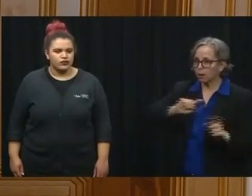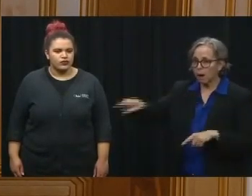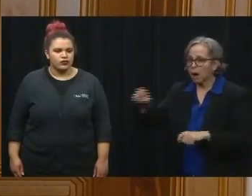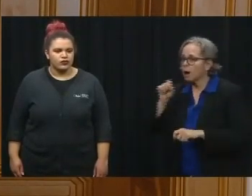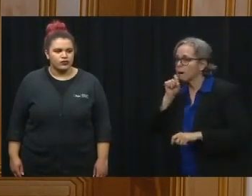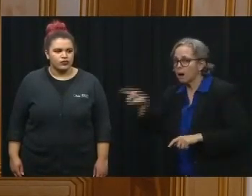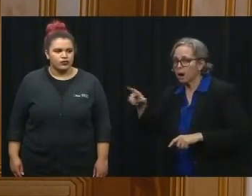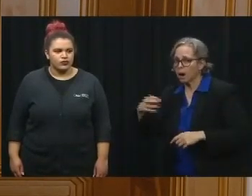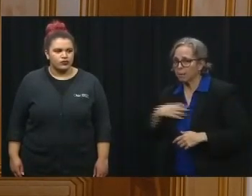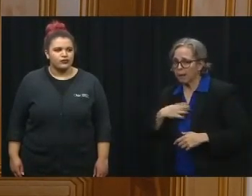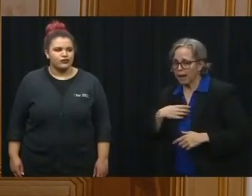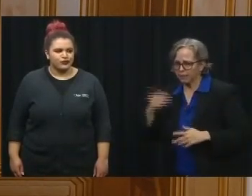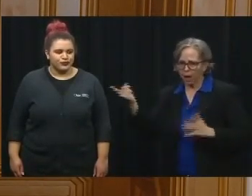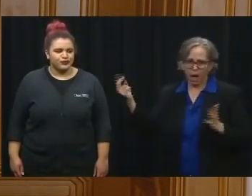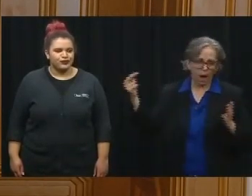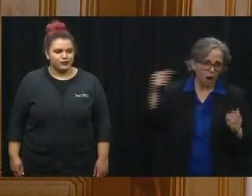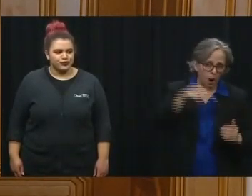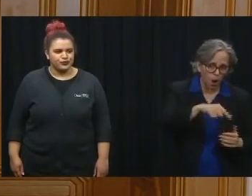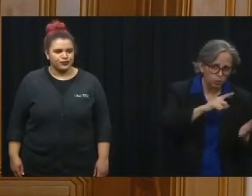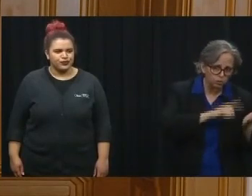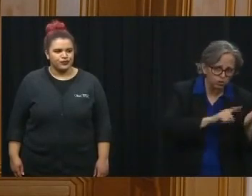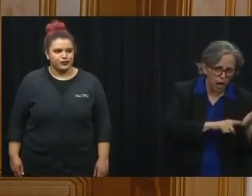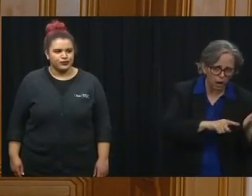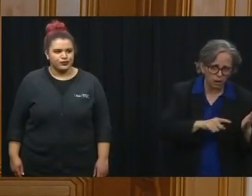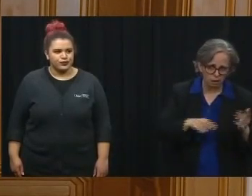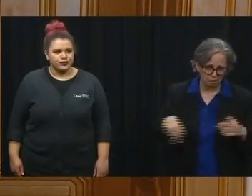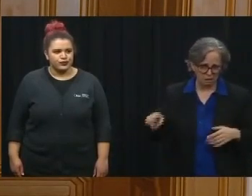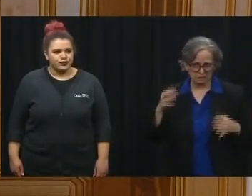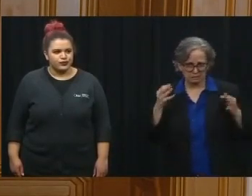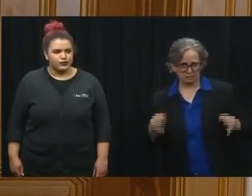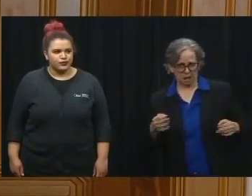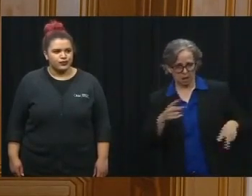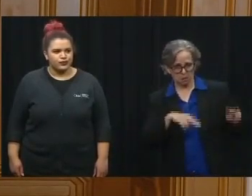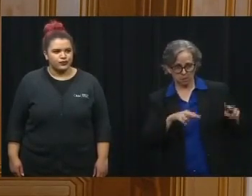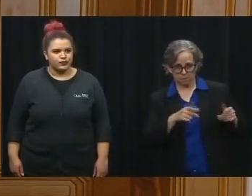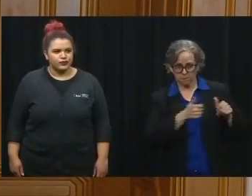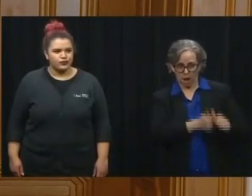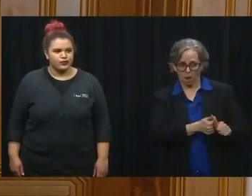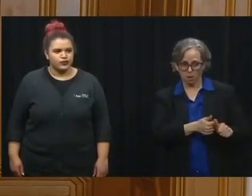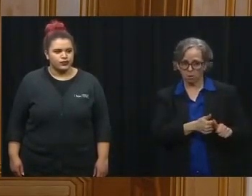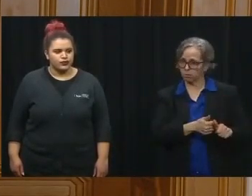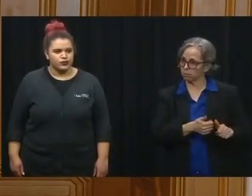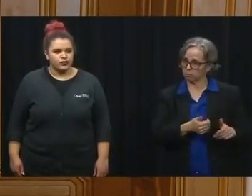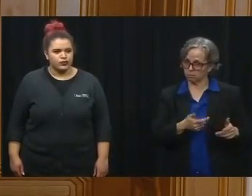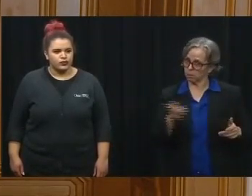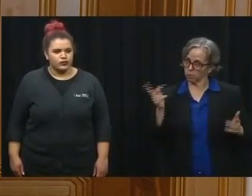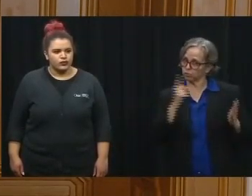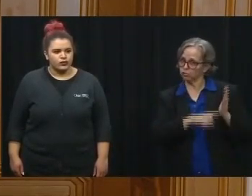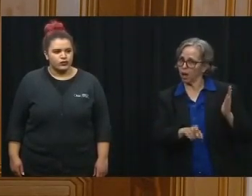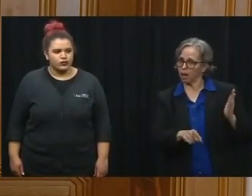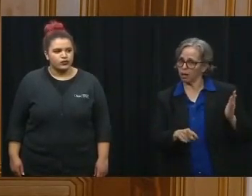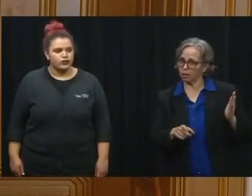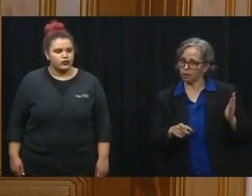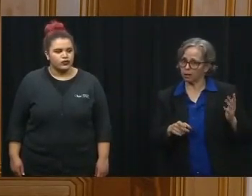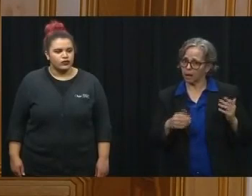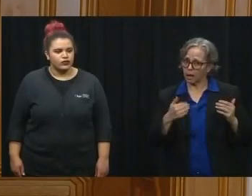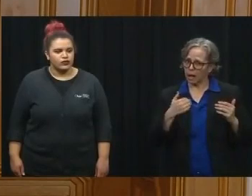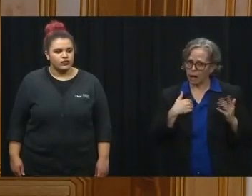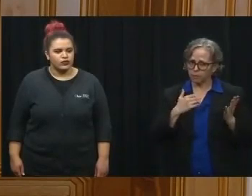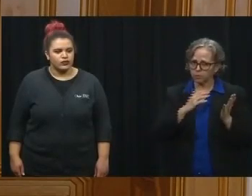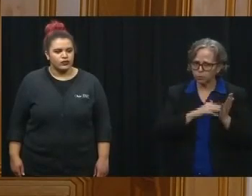not they're following the orders and following the rules. I mean, basic things like having soap, I think I heard you